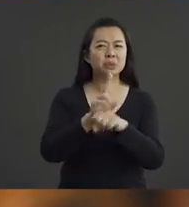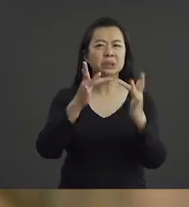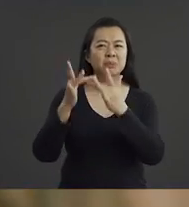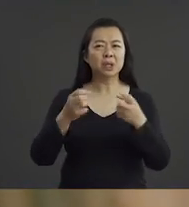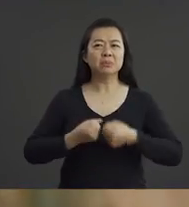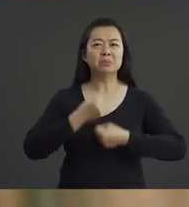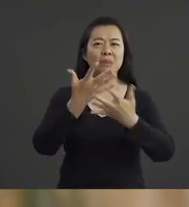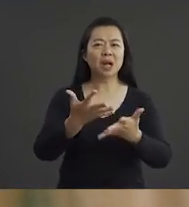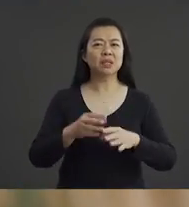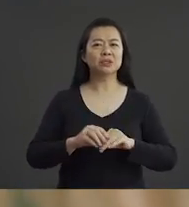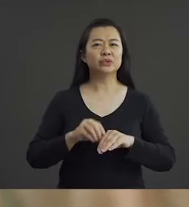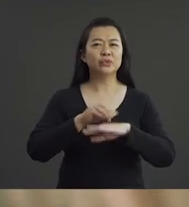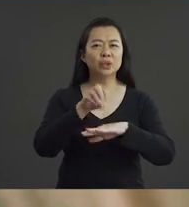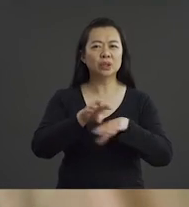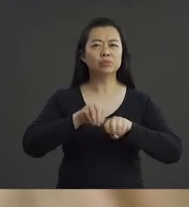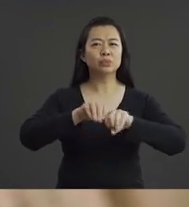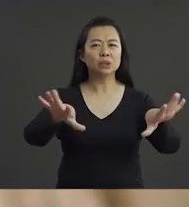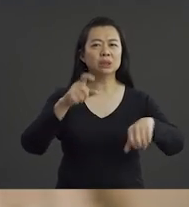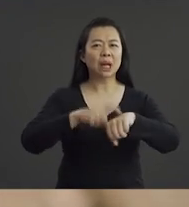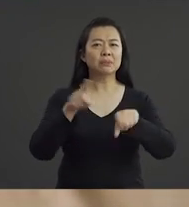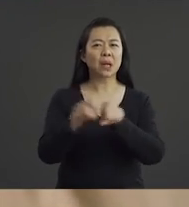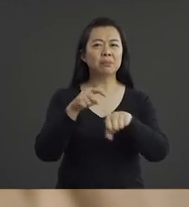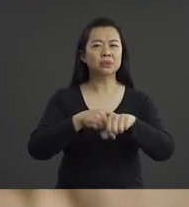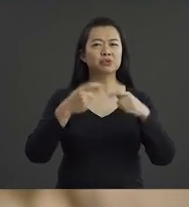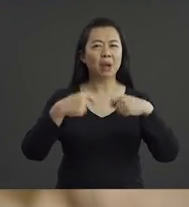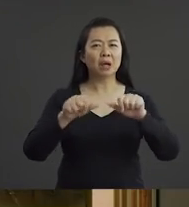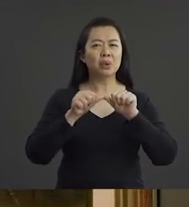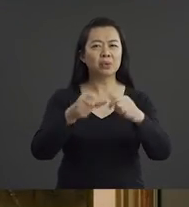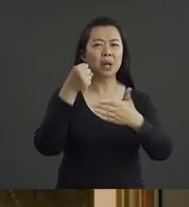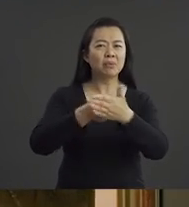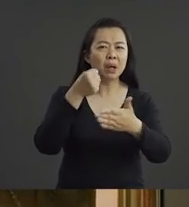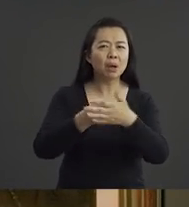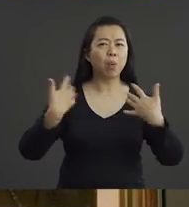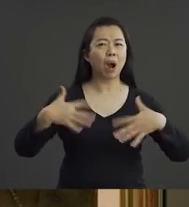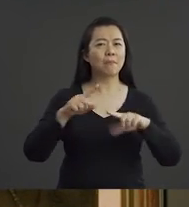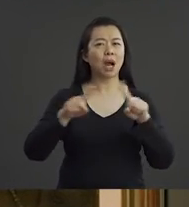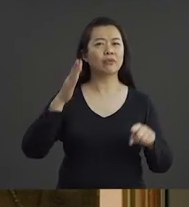how to navigate the World Wide Web and how to use it effectively to make our voices heard.